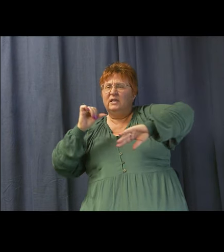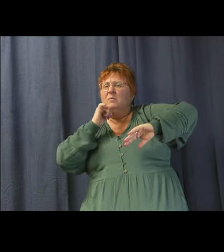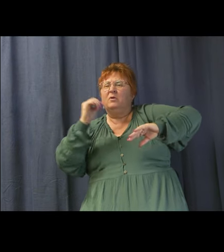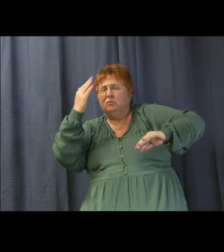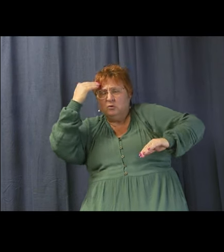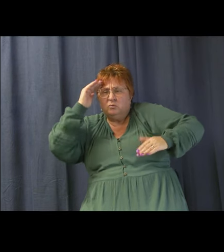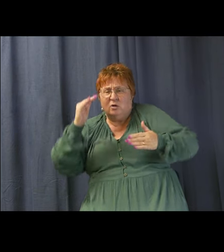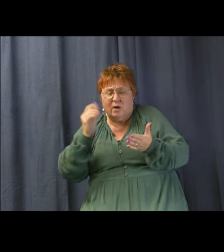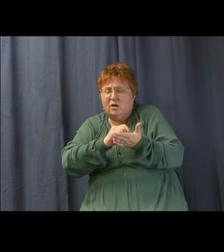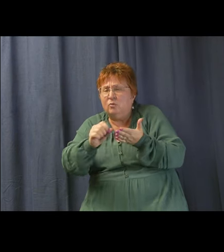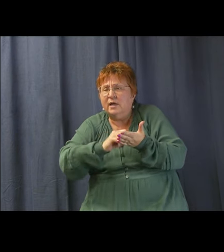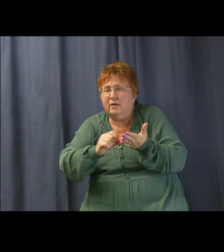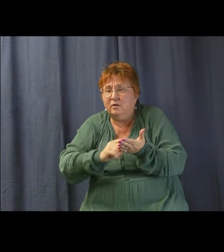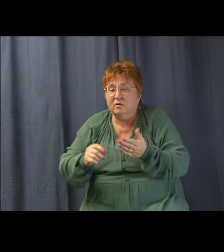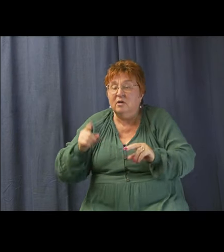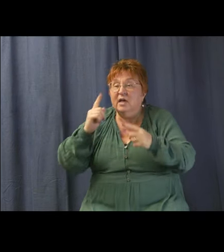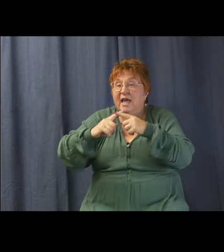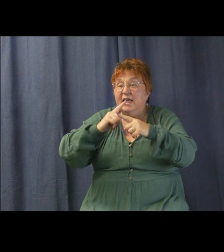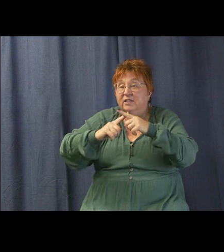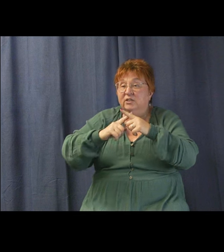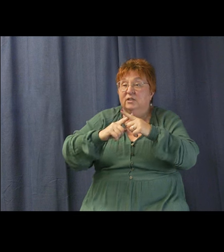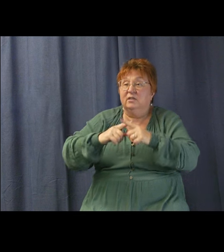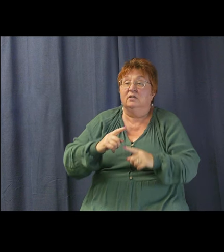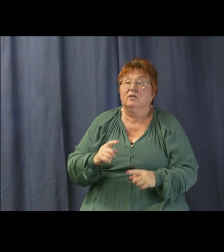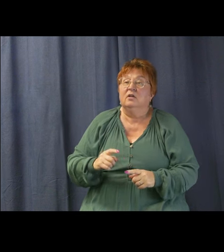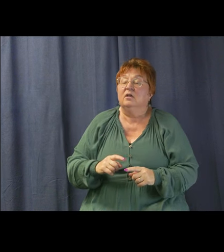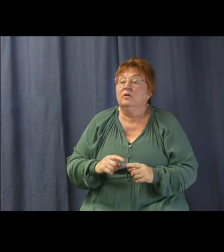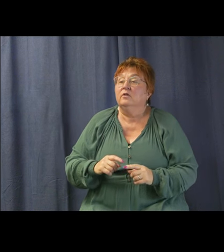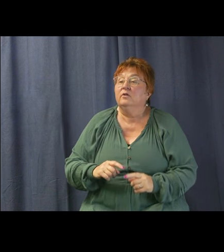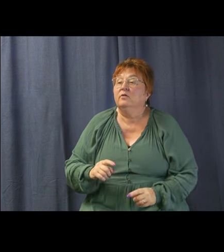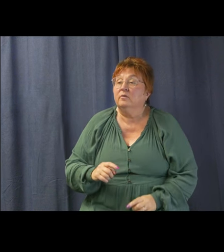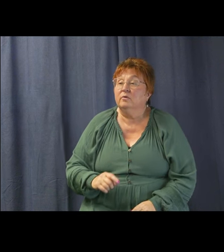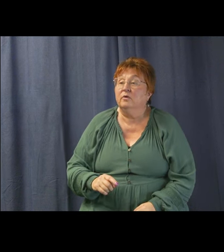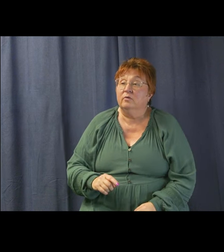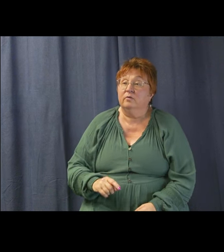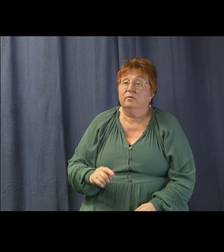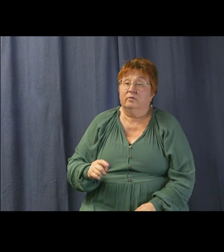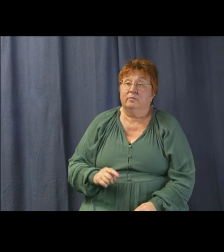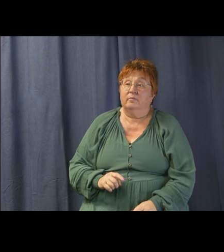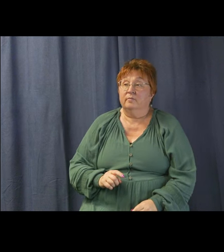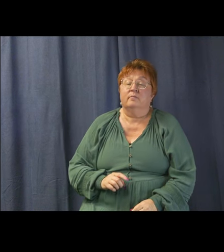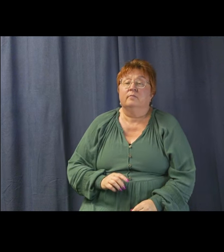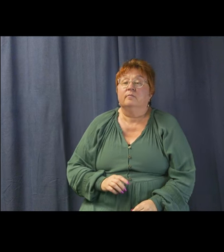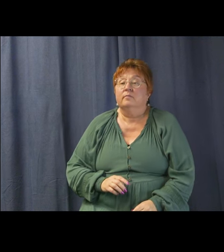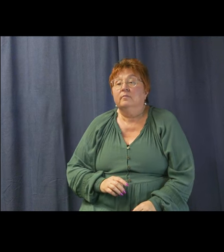means signature. And the ancient Tav looked like this. That was God's signature.